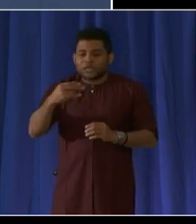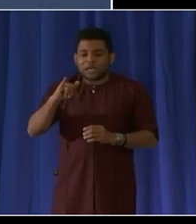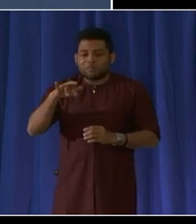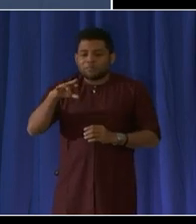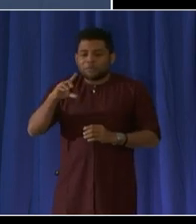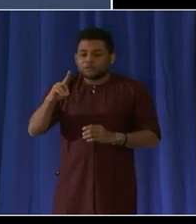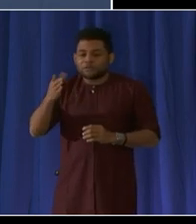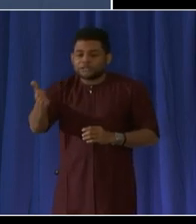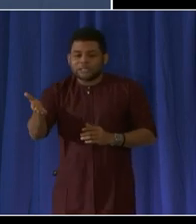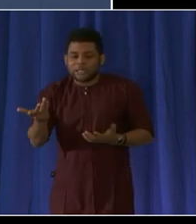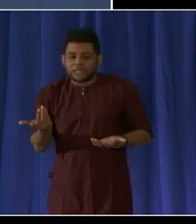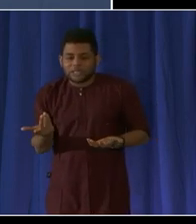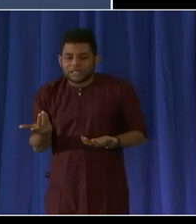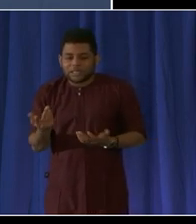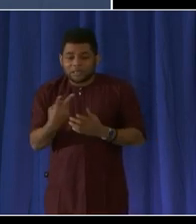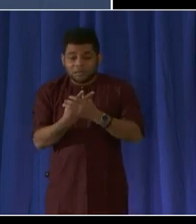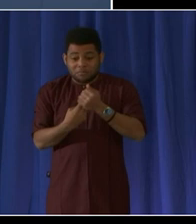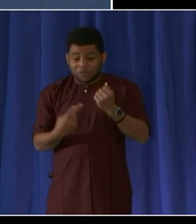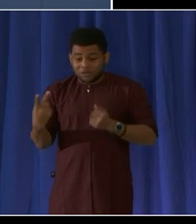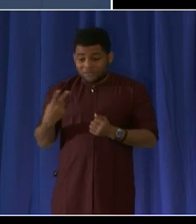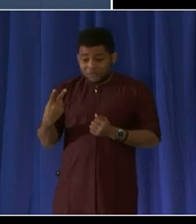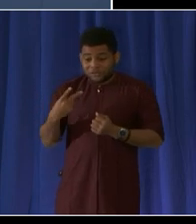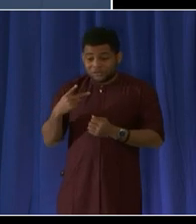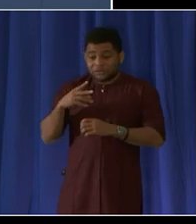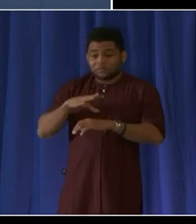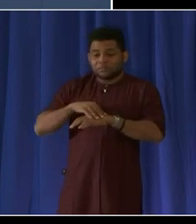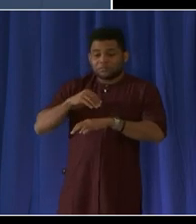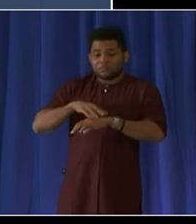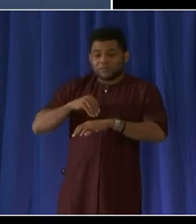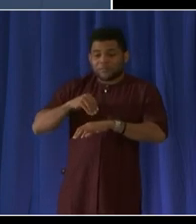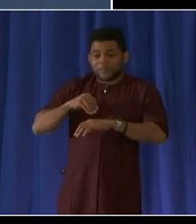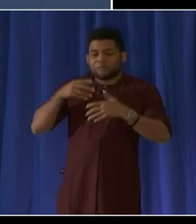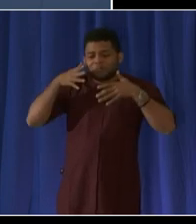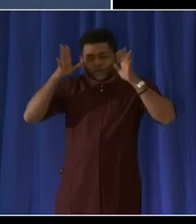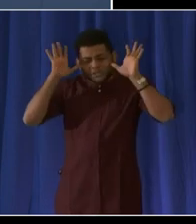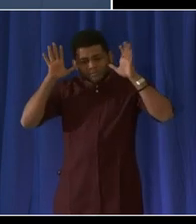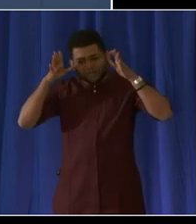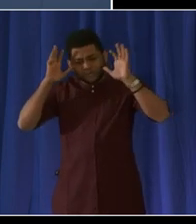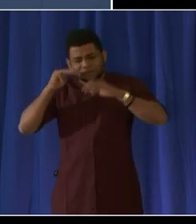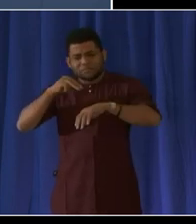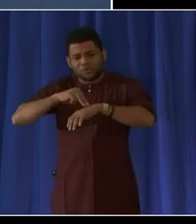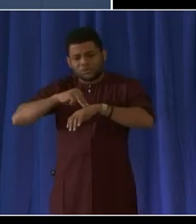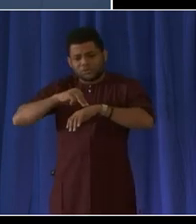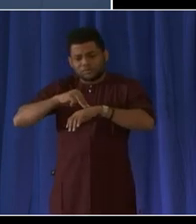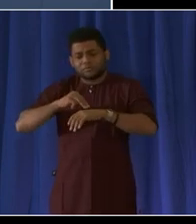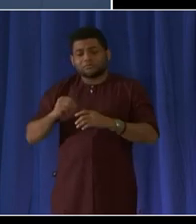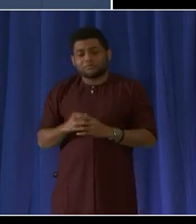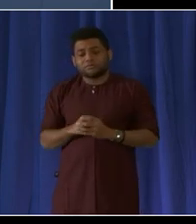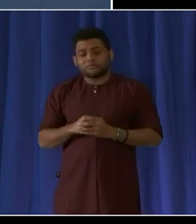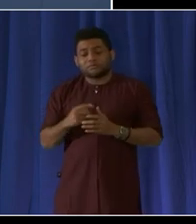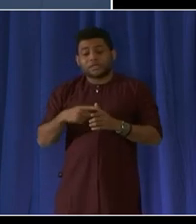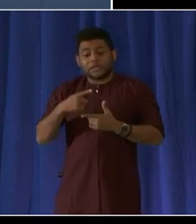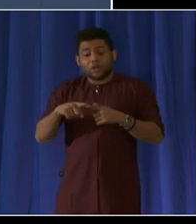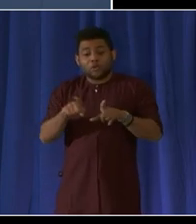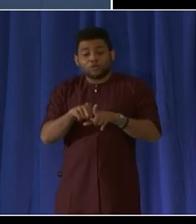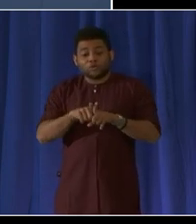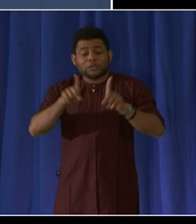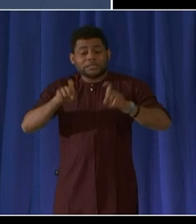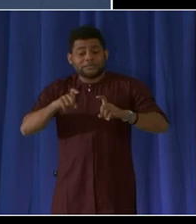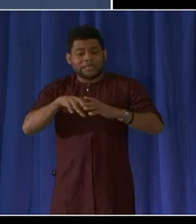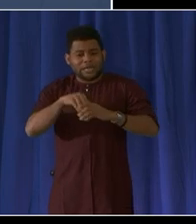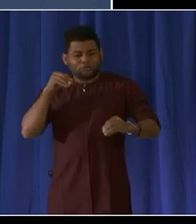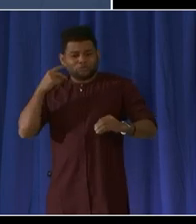because we're both Muslim, and she's been exempted out of the in-school testing and out of testing for